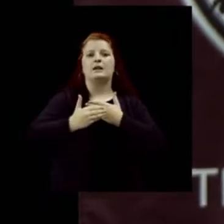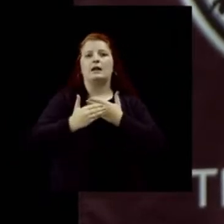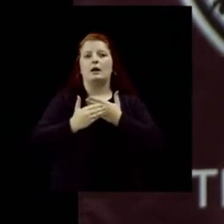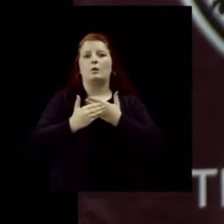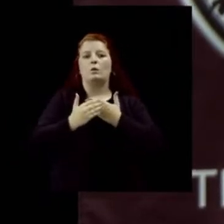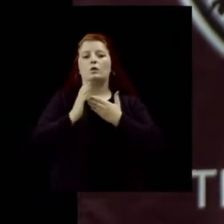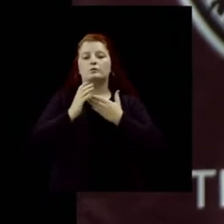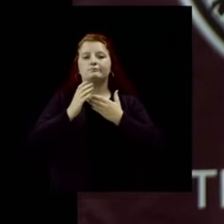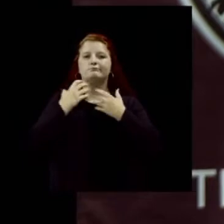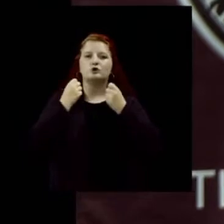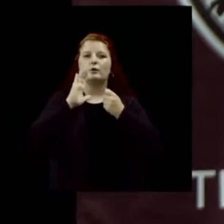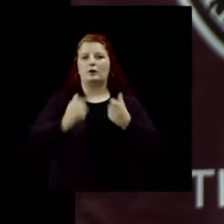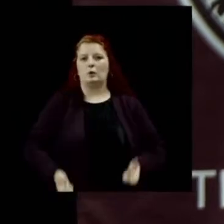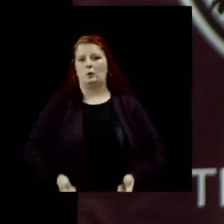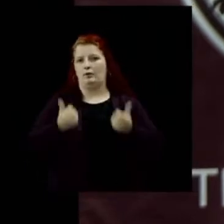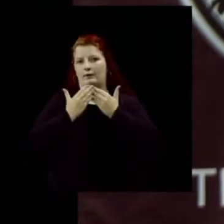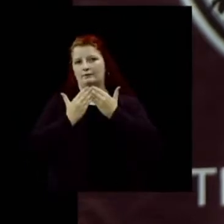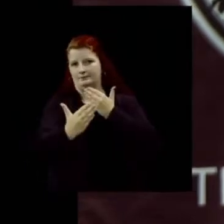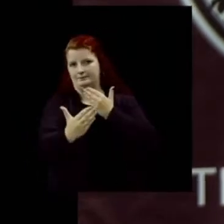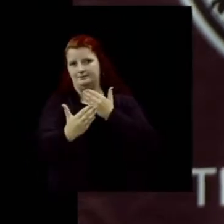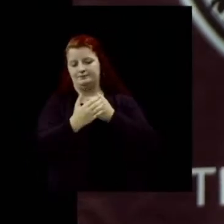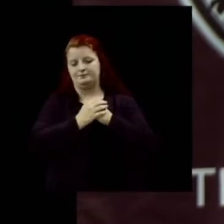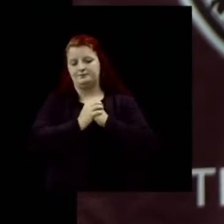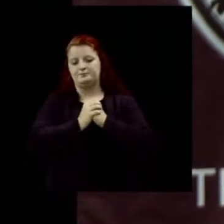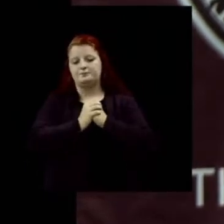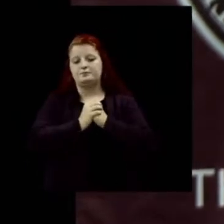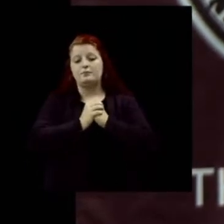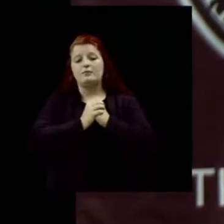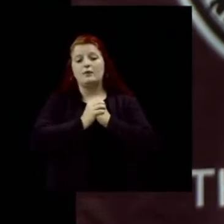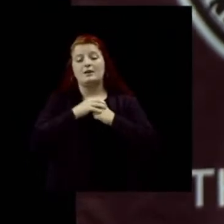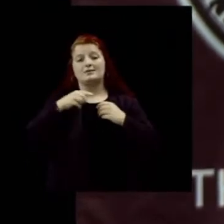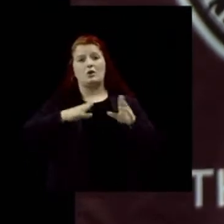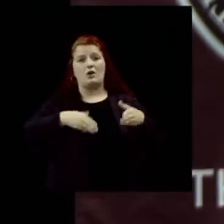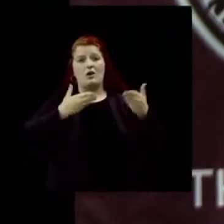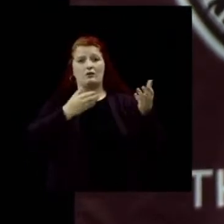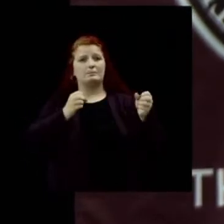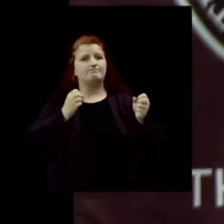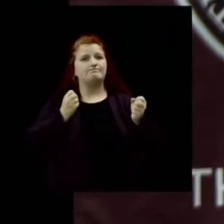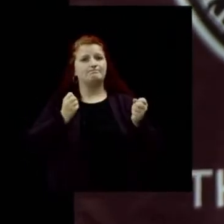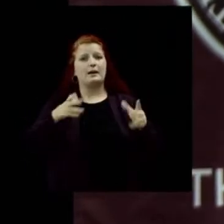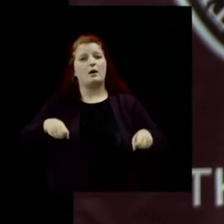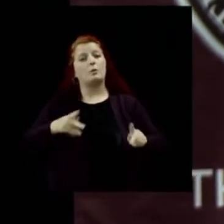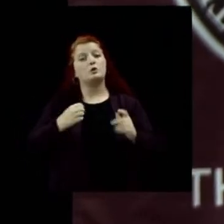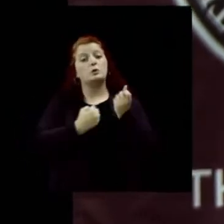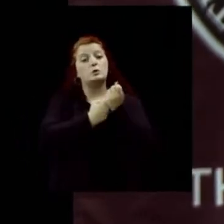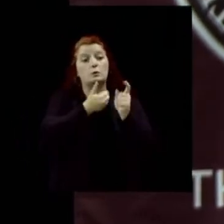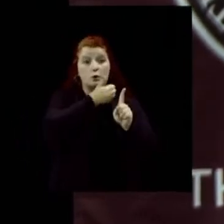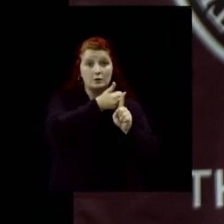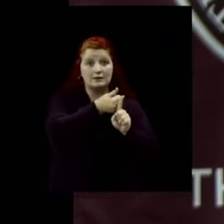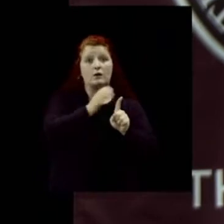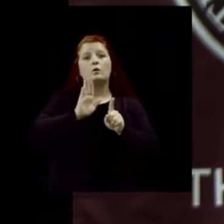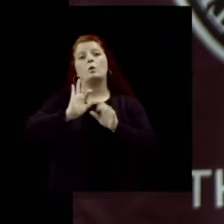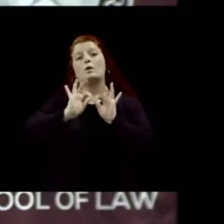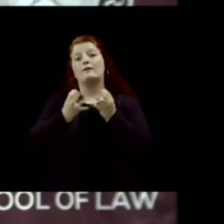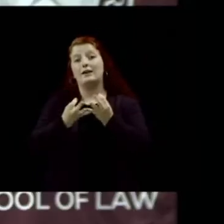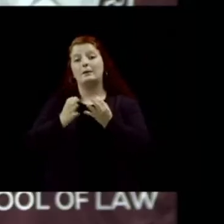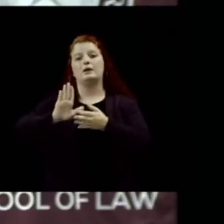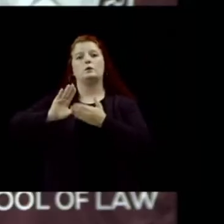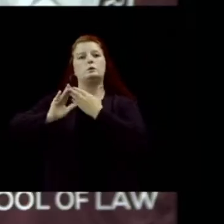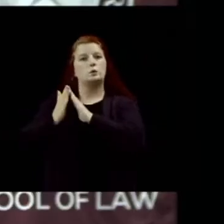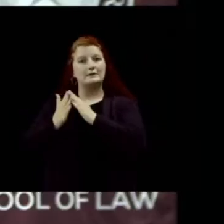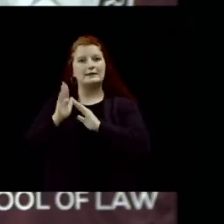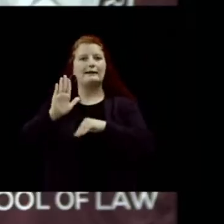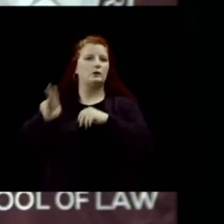years to come, offering the opportunity to support yourself, your family, your city and